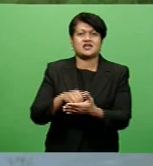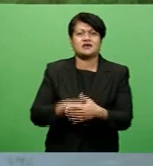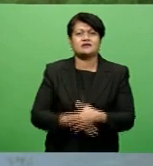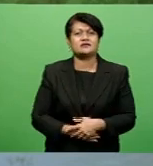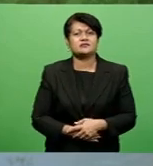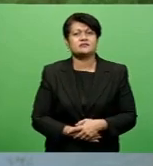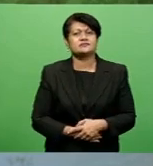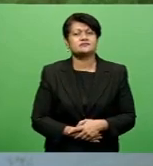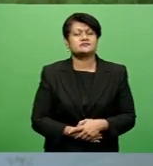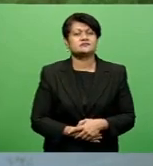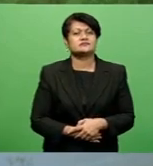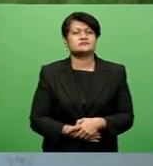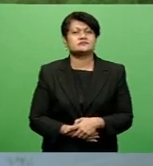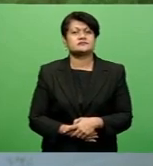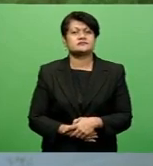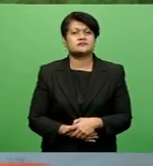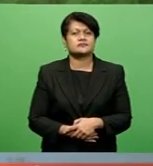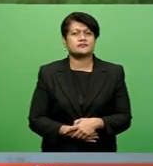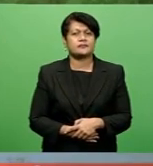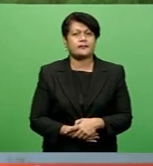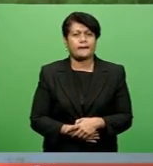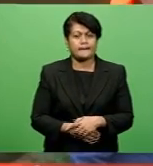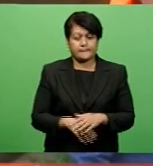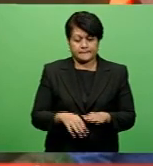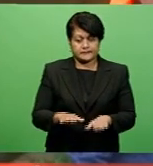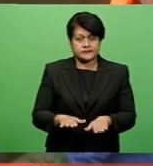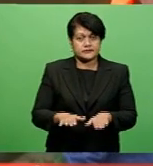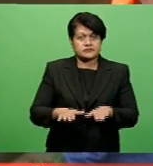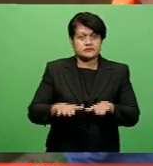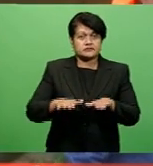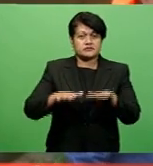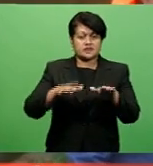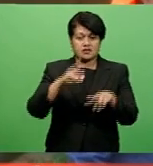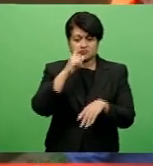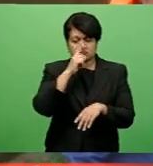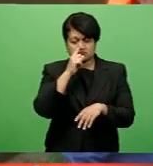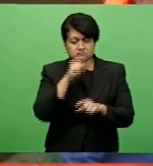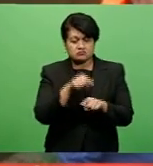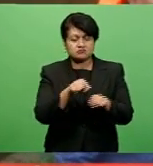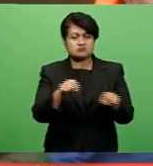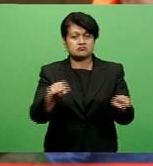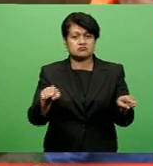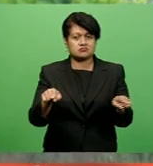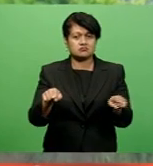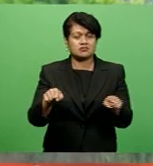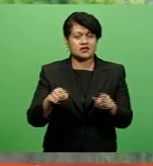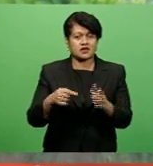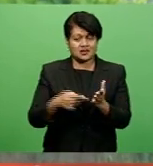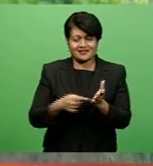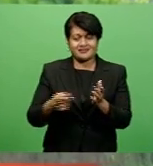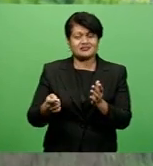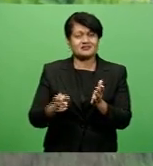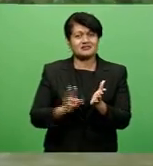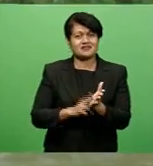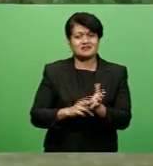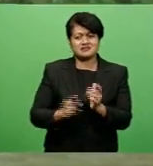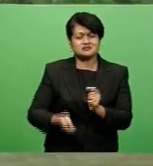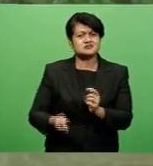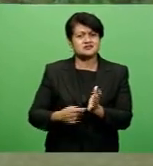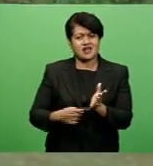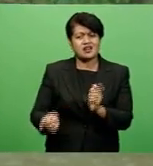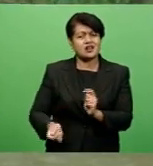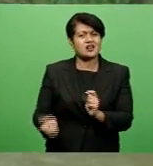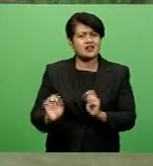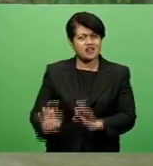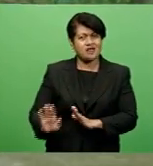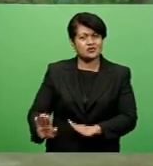reports. It's slowly rising as Korovo residents experience continuous rain since last night until